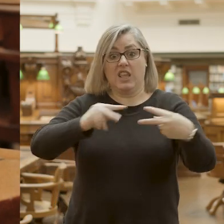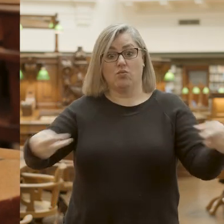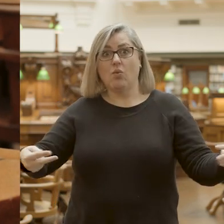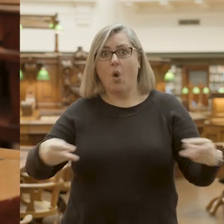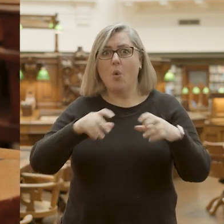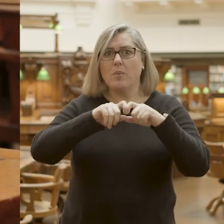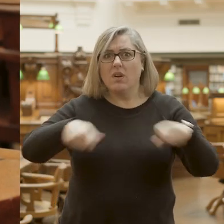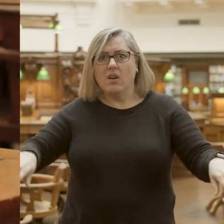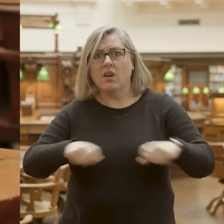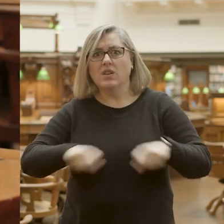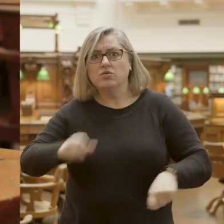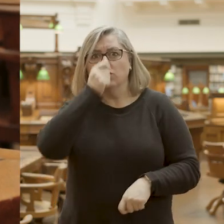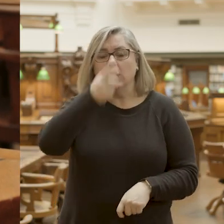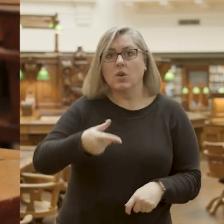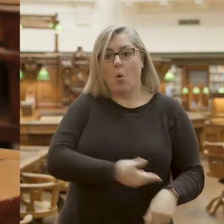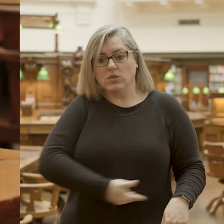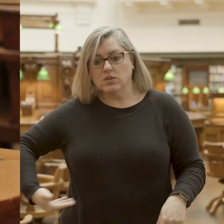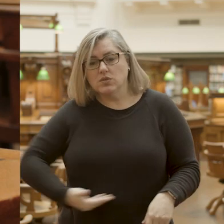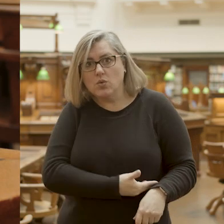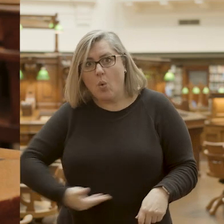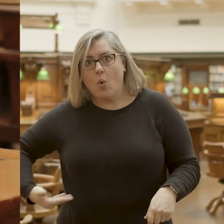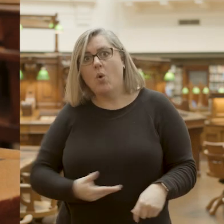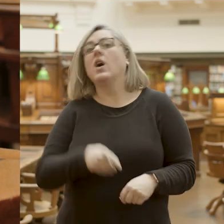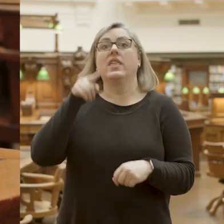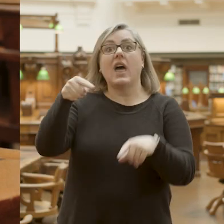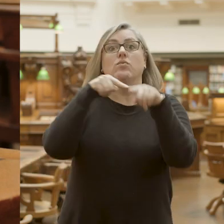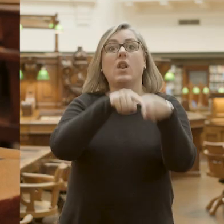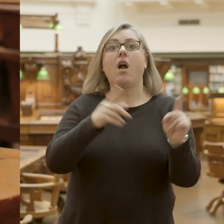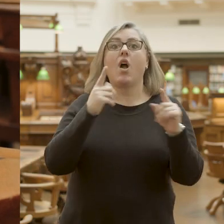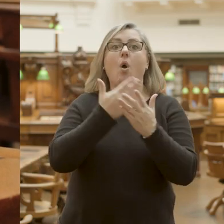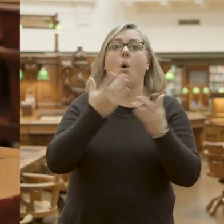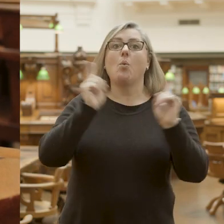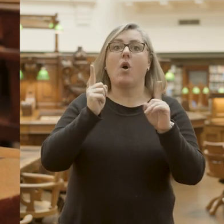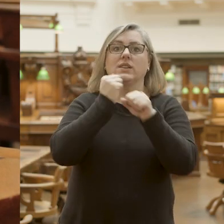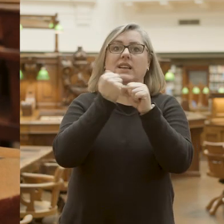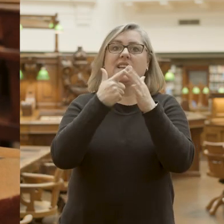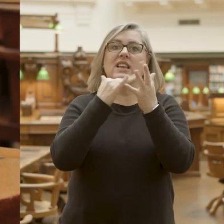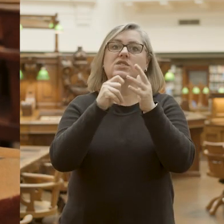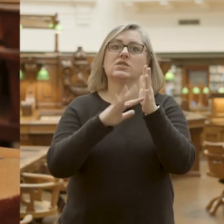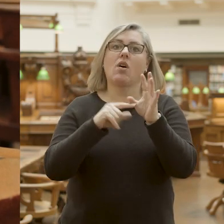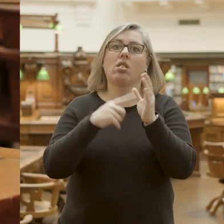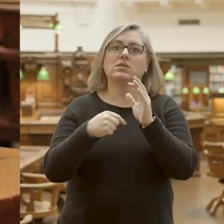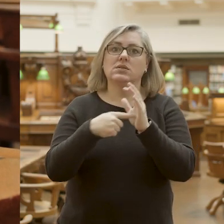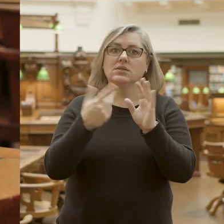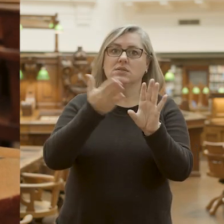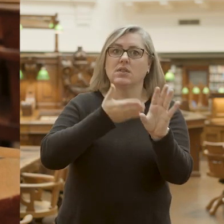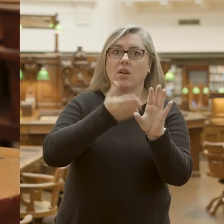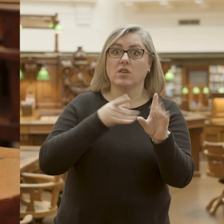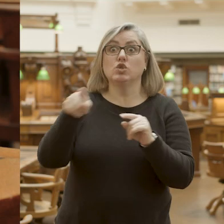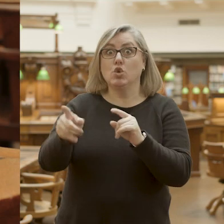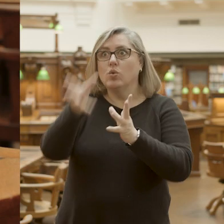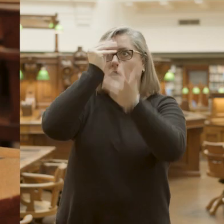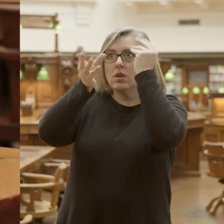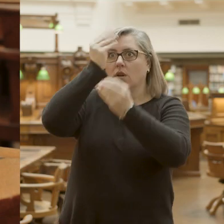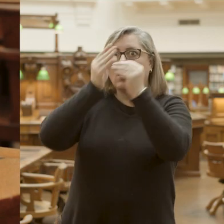psychology. Sawing a lady in half relies on Gestalt psychology. So the more you learn about that particular way of thinking,